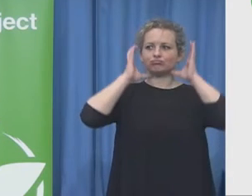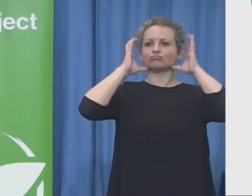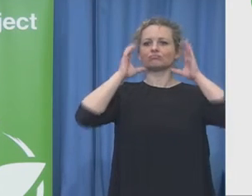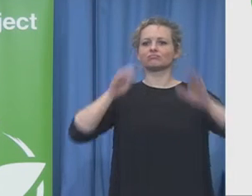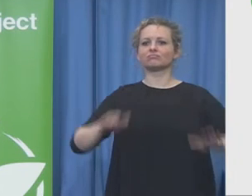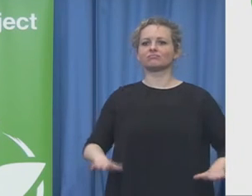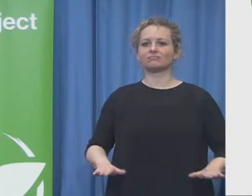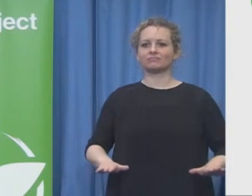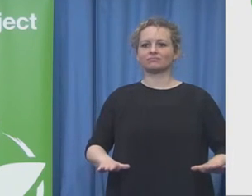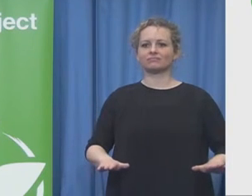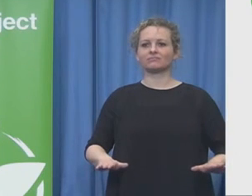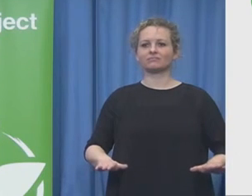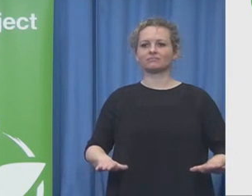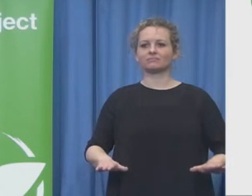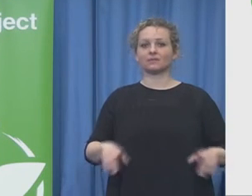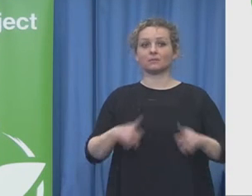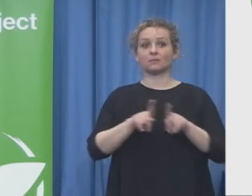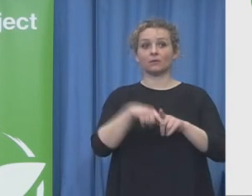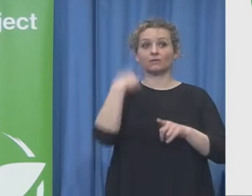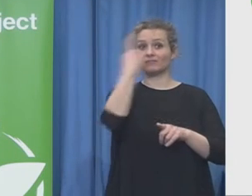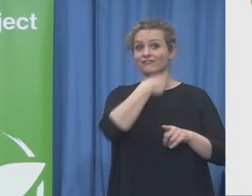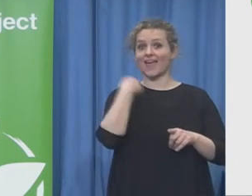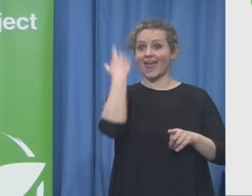Relax the shoulders.